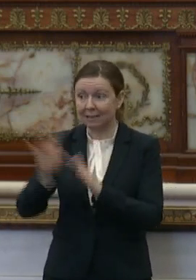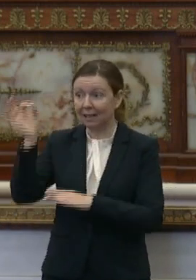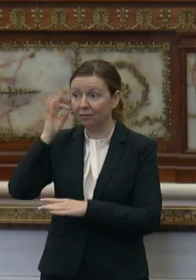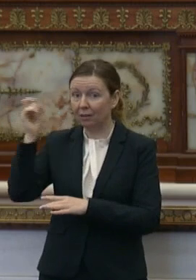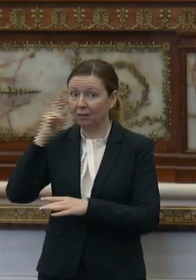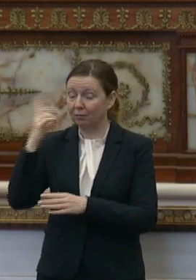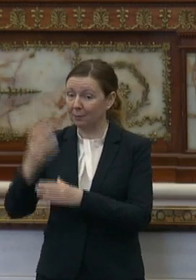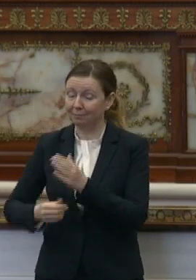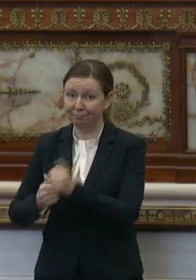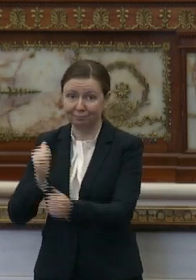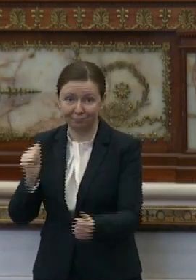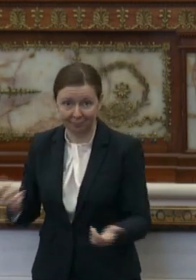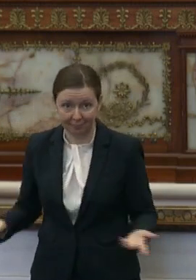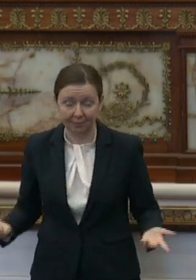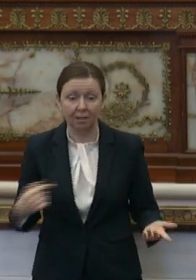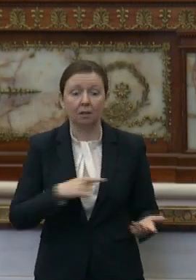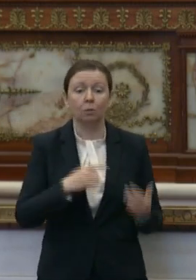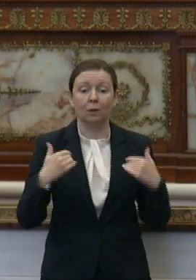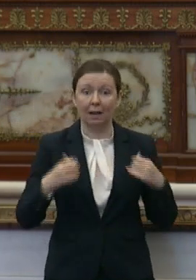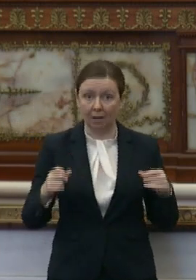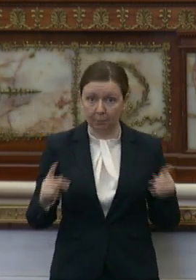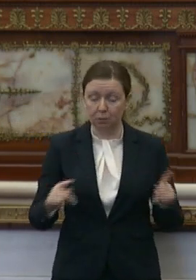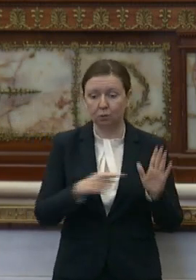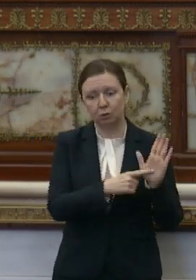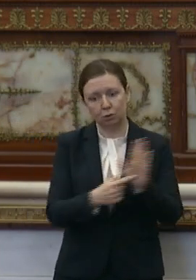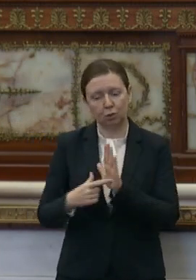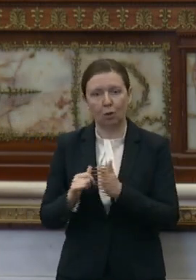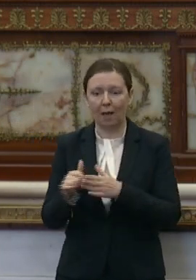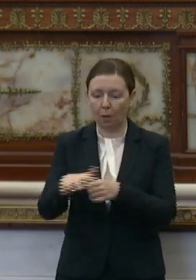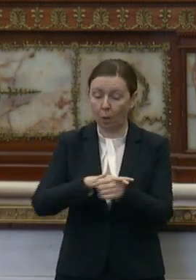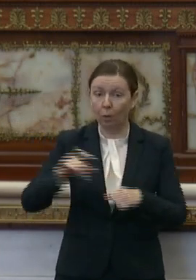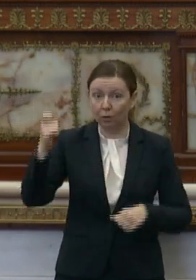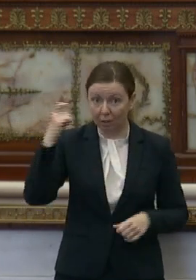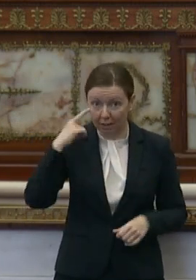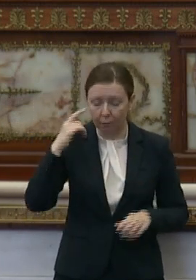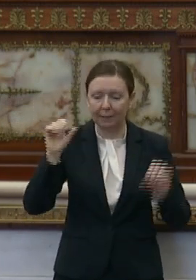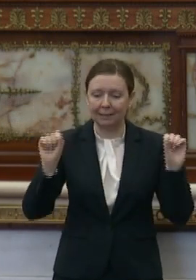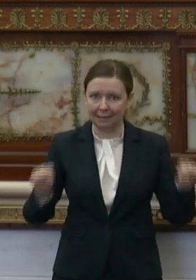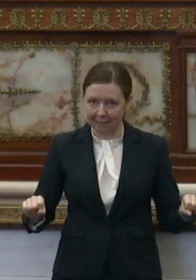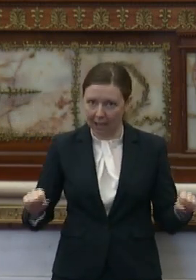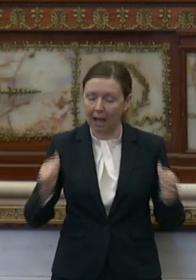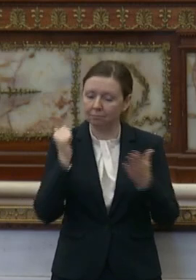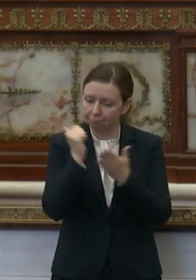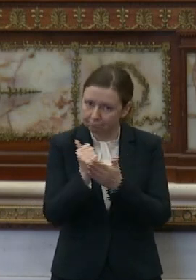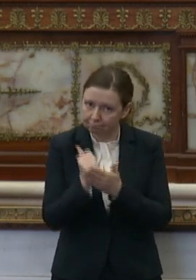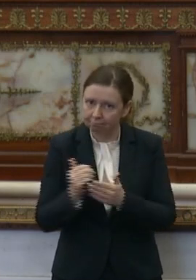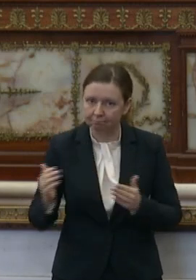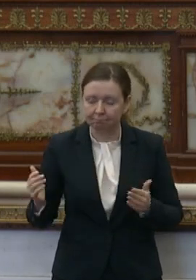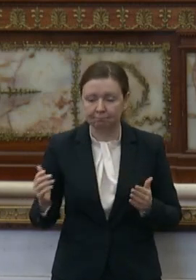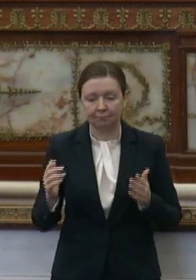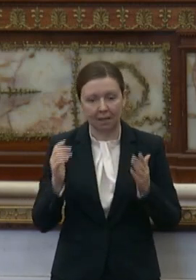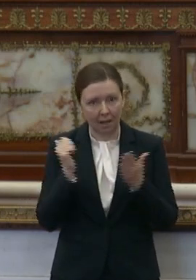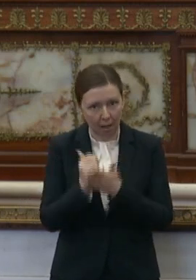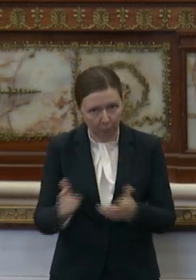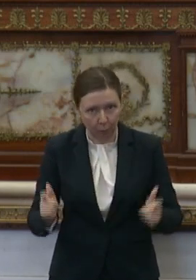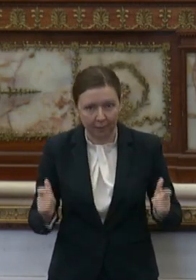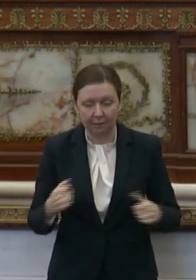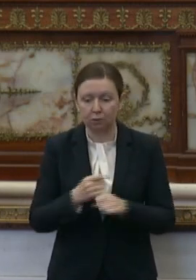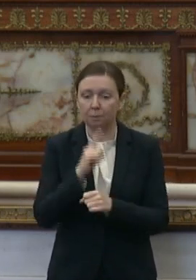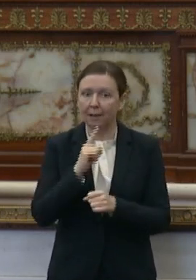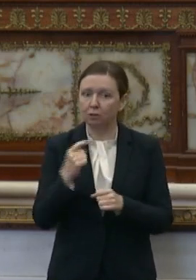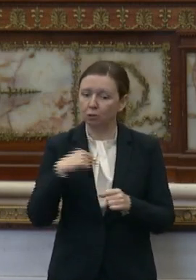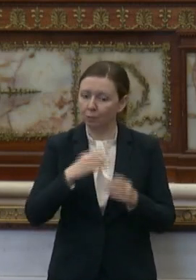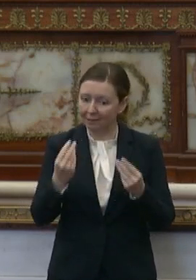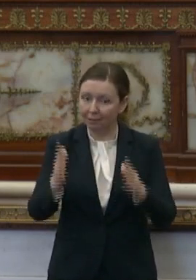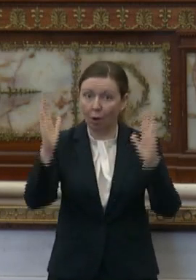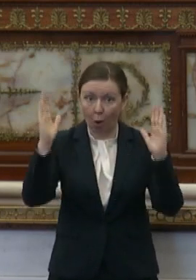governments lagged. Today, we have a chance to show that local government can move nimbly and quickly to give assurances and hope